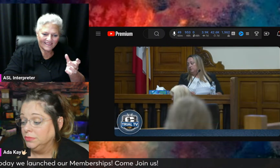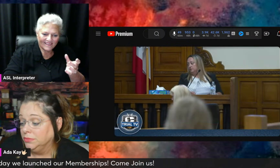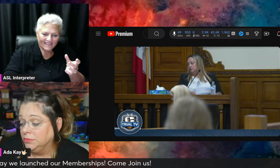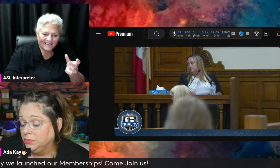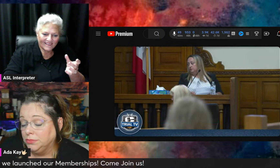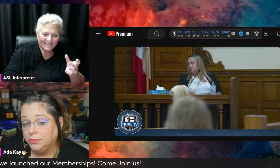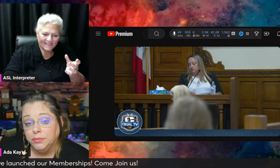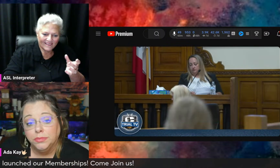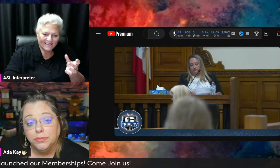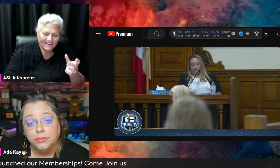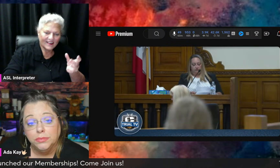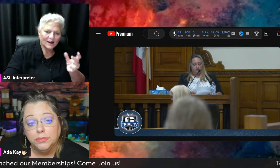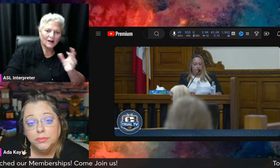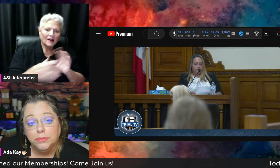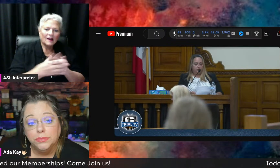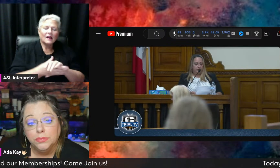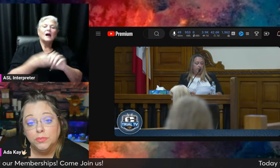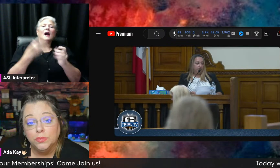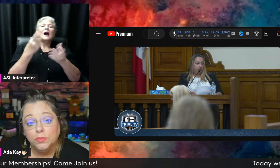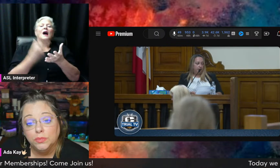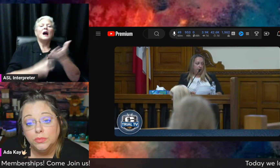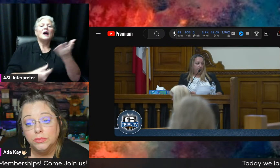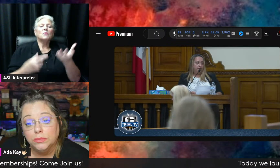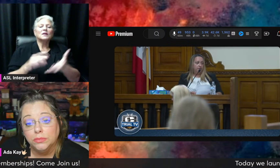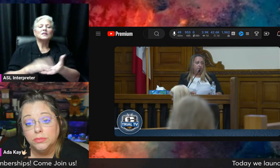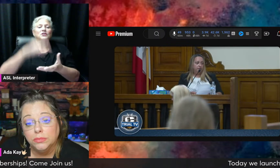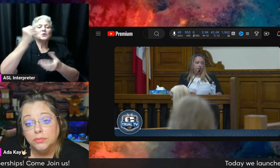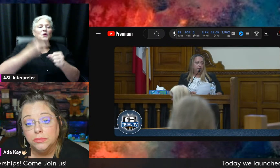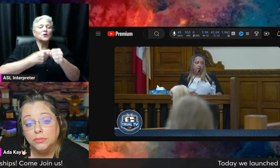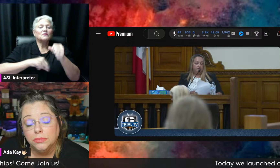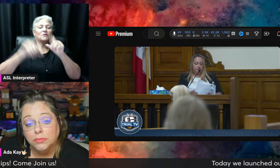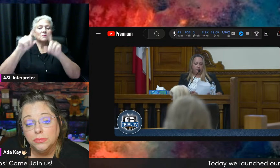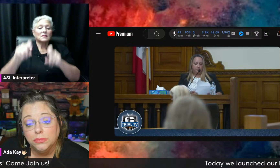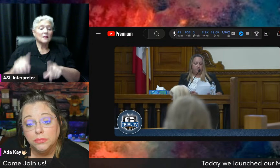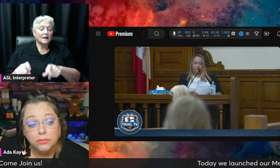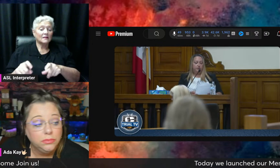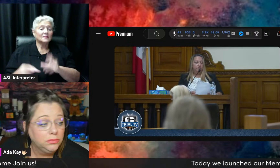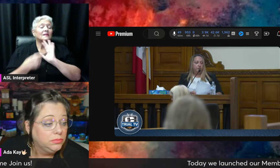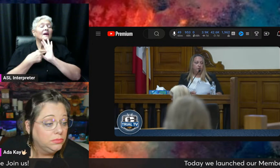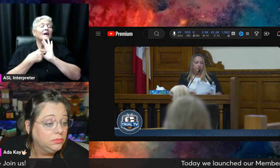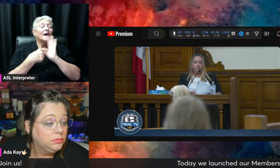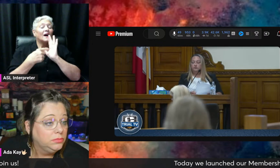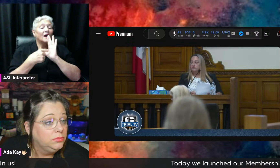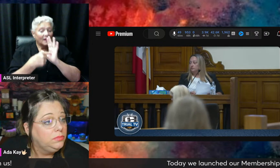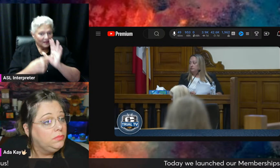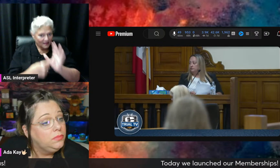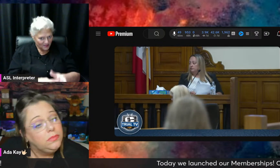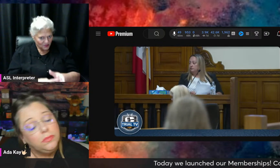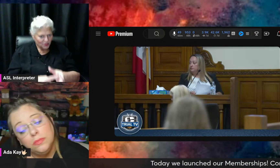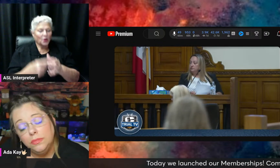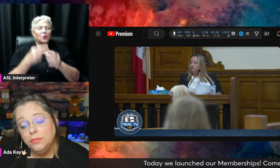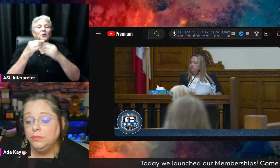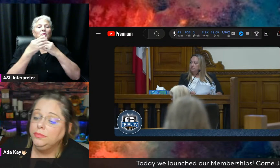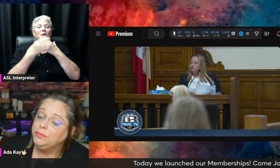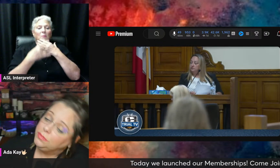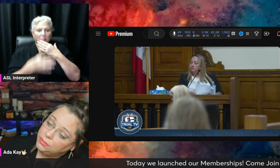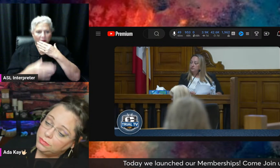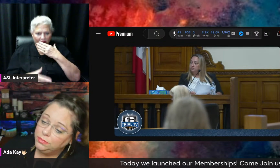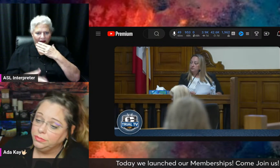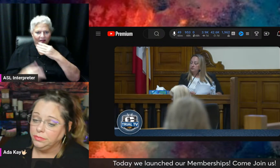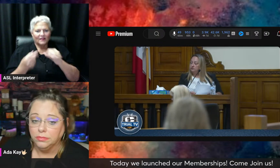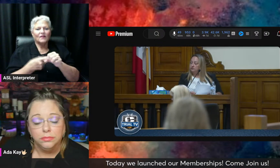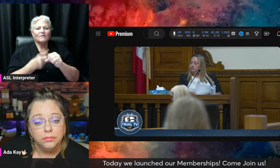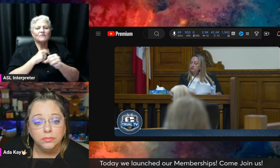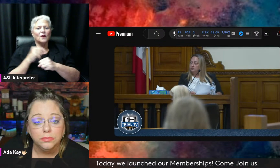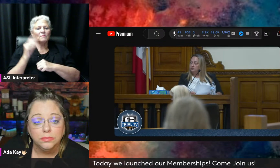And what was the result of the test? Screening indicated the presence of blood on the swabs from bedroom wall. Well, did you